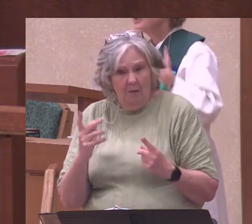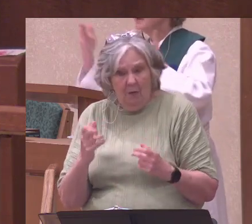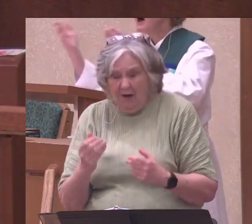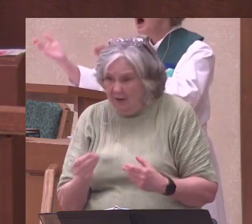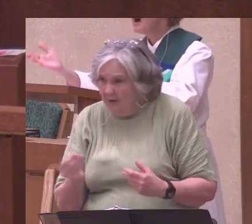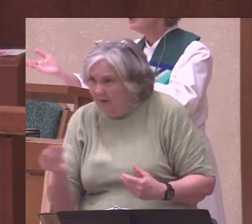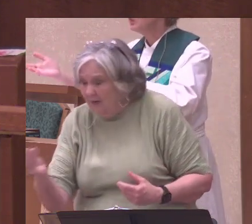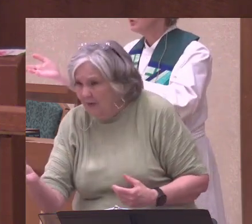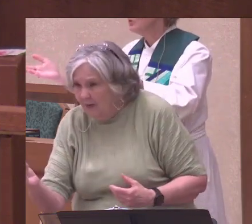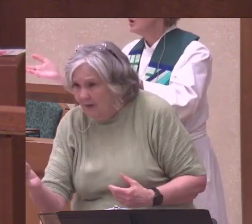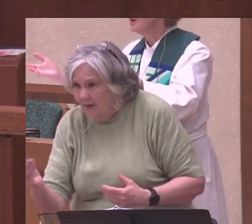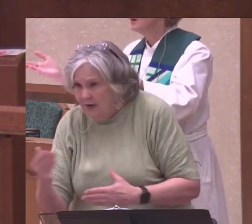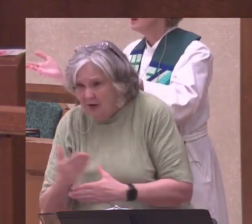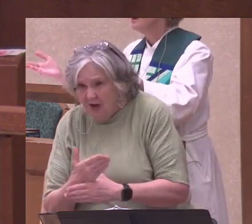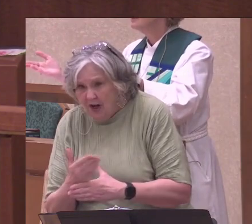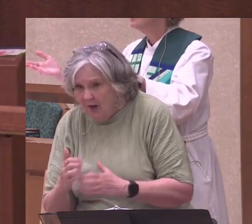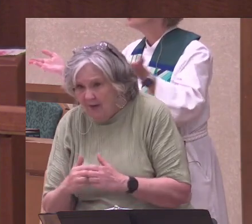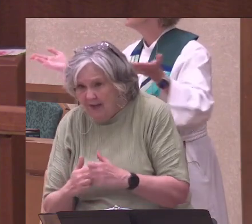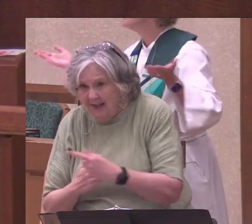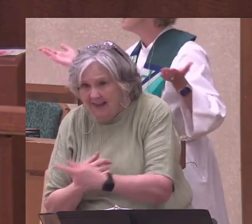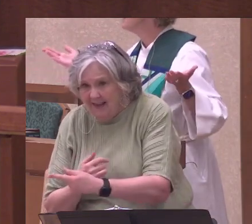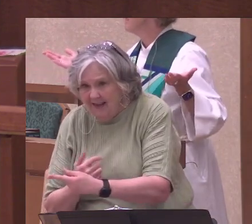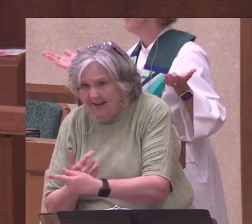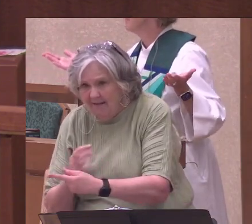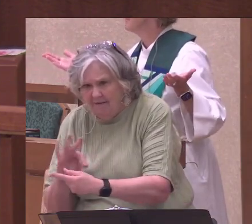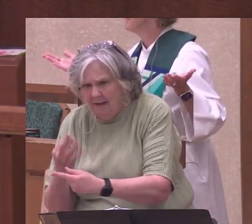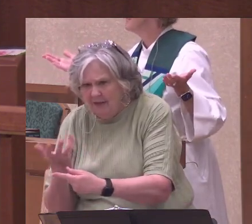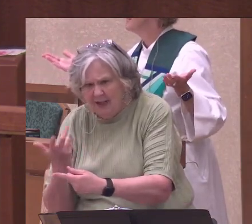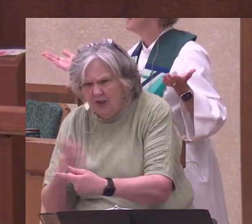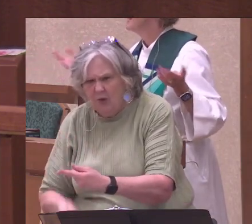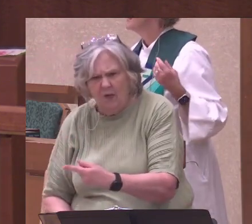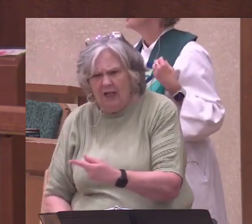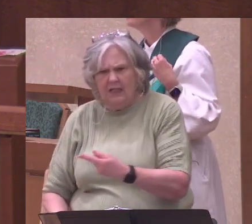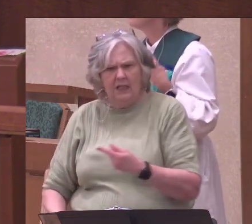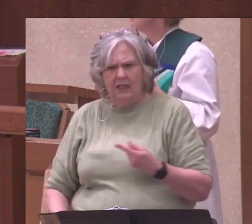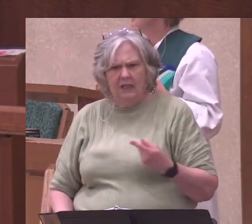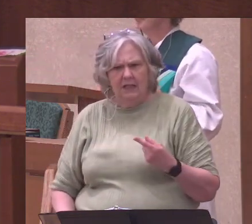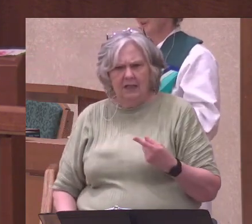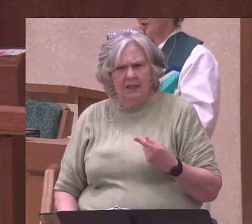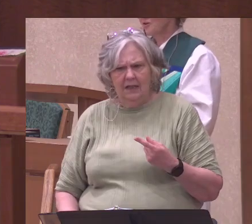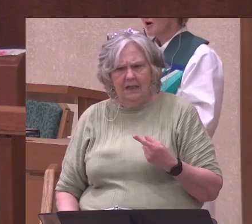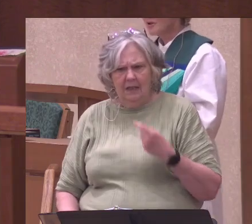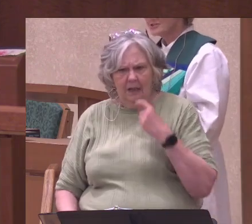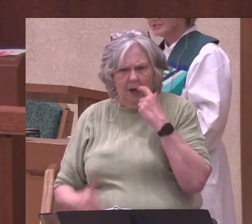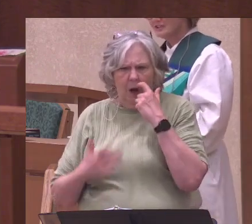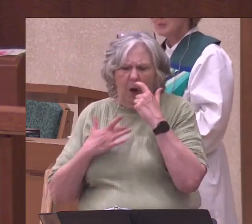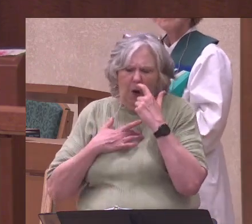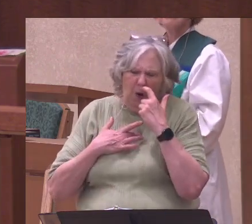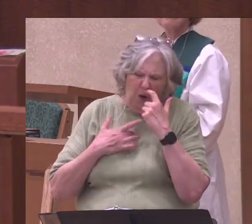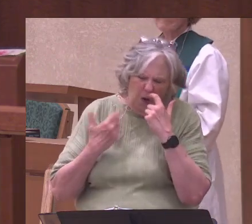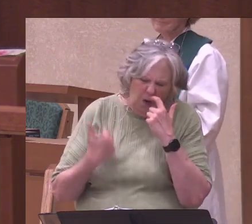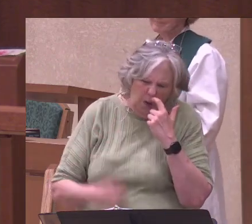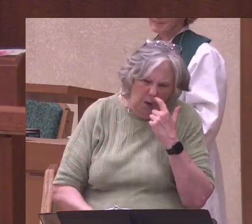pass them on to don't even want them. It's breaking her heart.